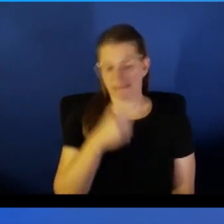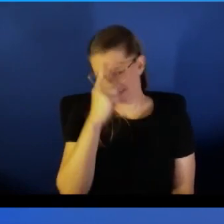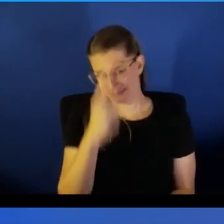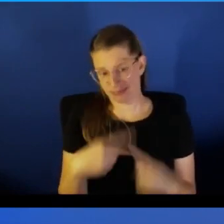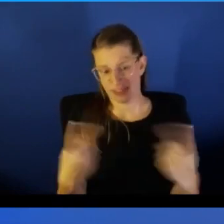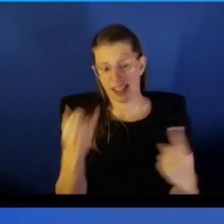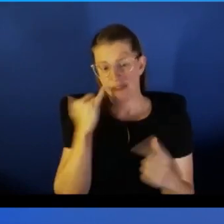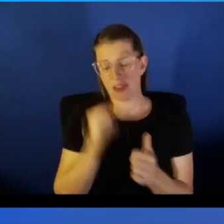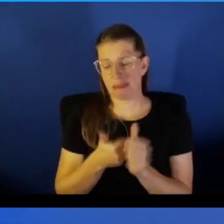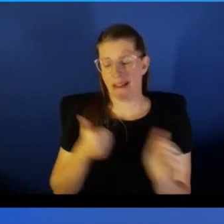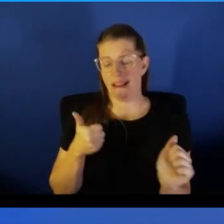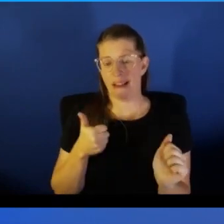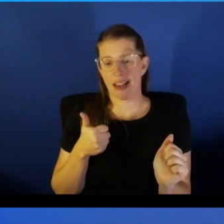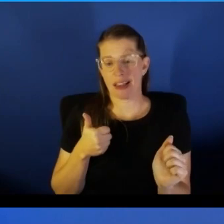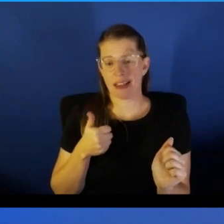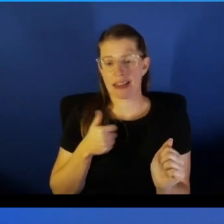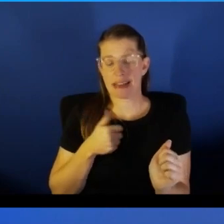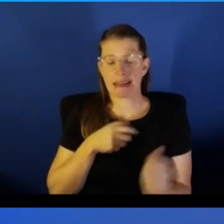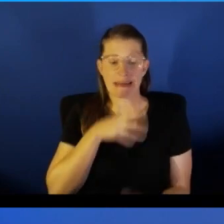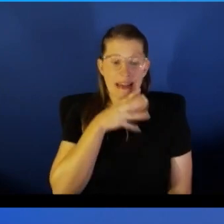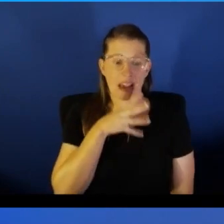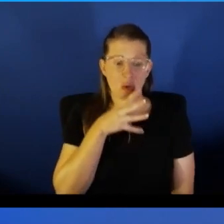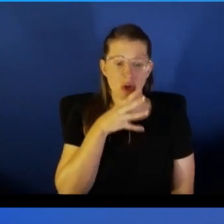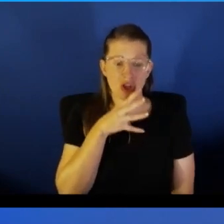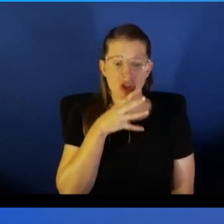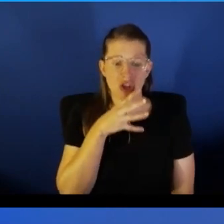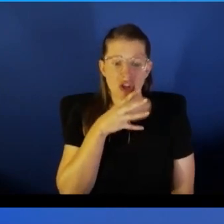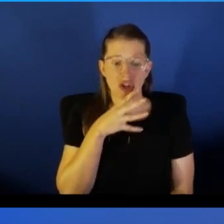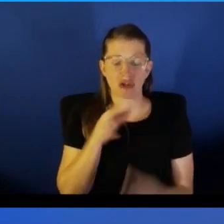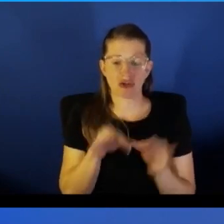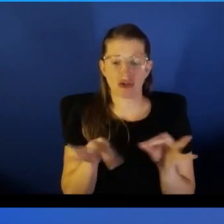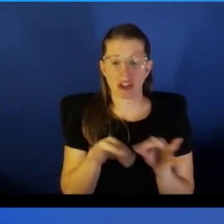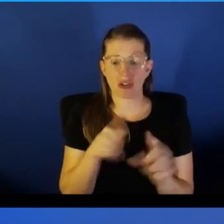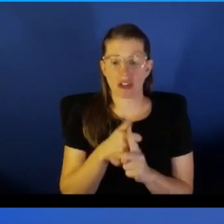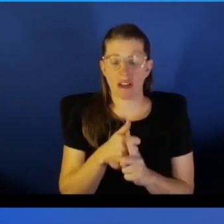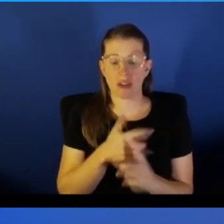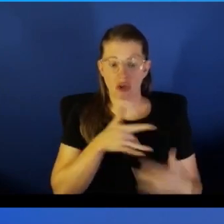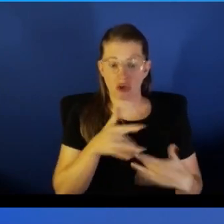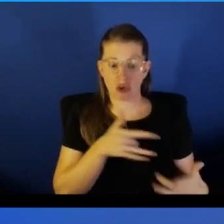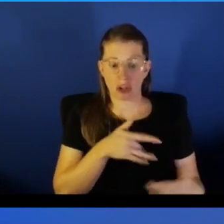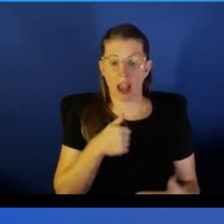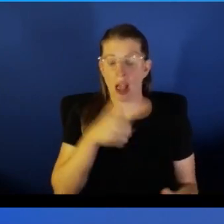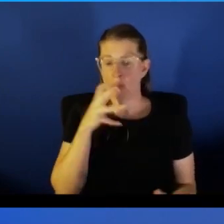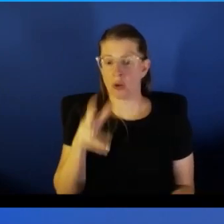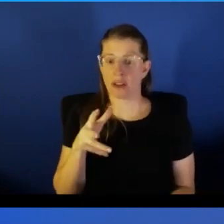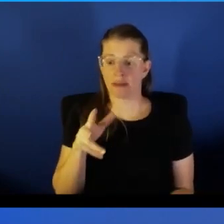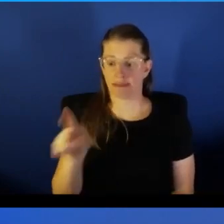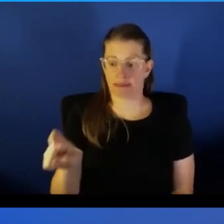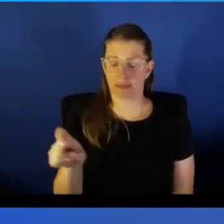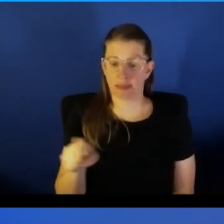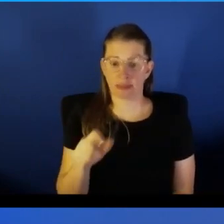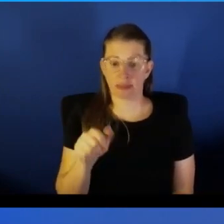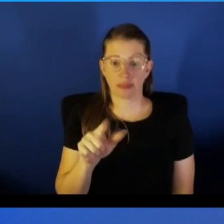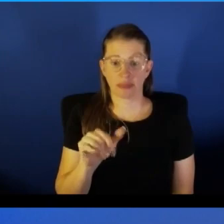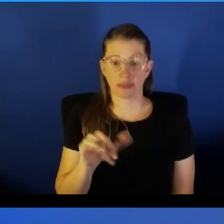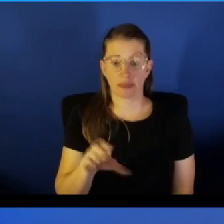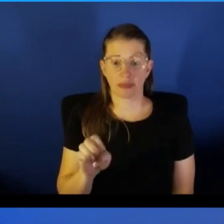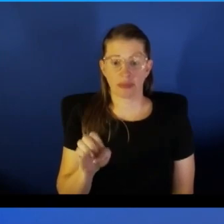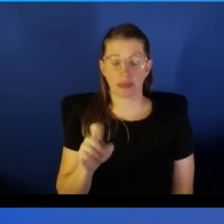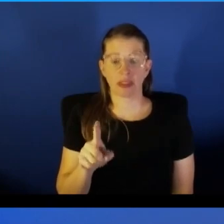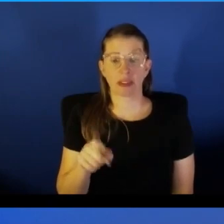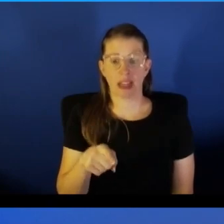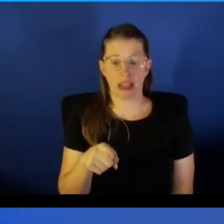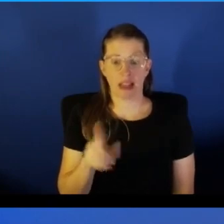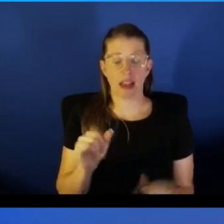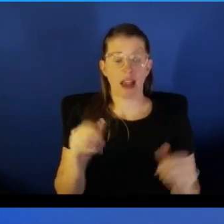in language and you're concerned, then I would check that out. Alice mentioned, mannerisms,